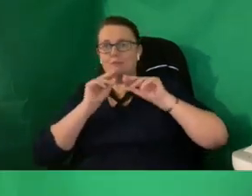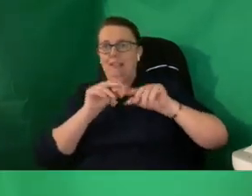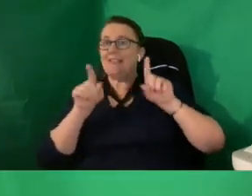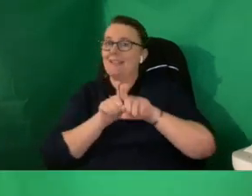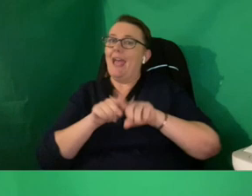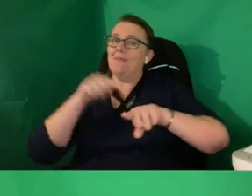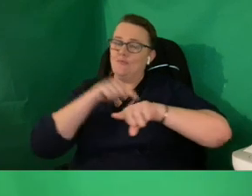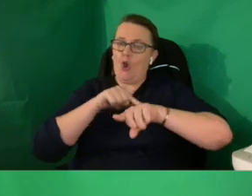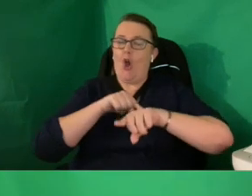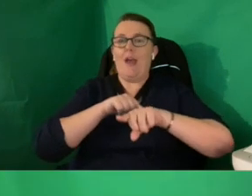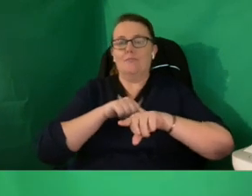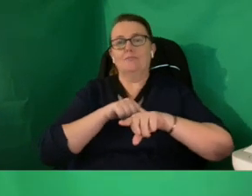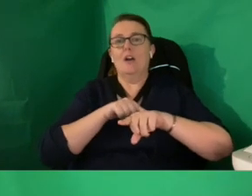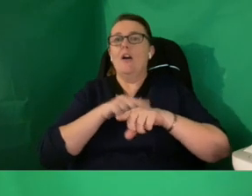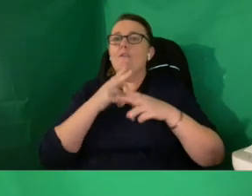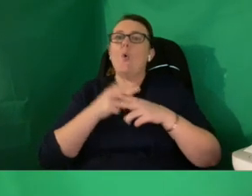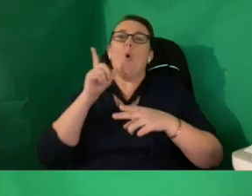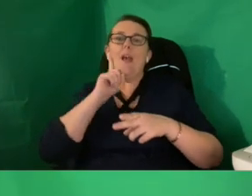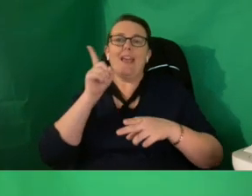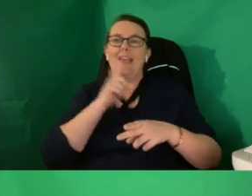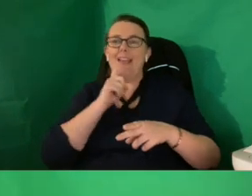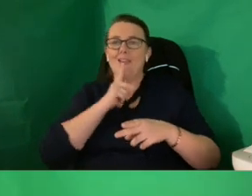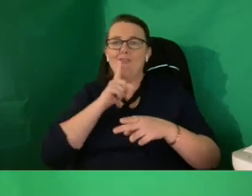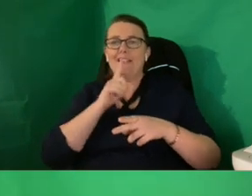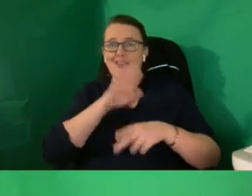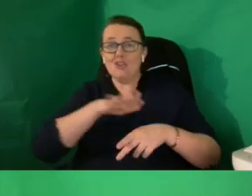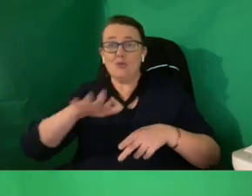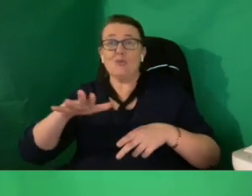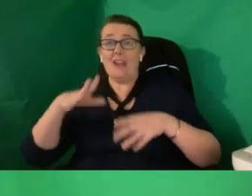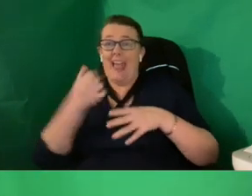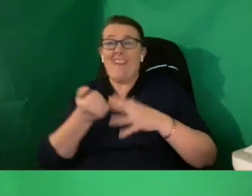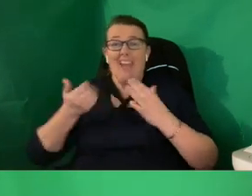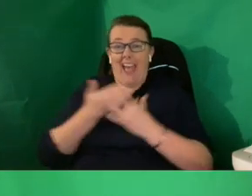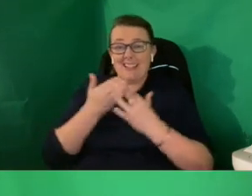daughter access to as much language as we could,